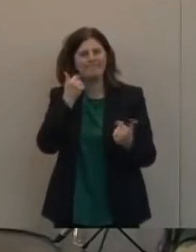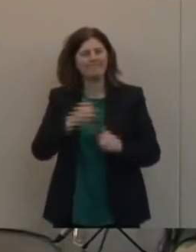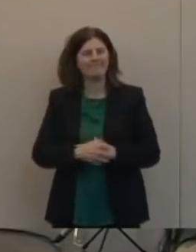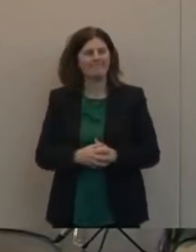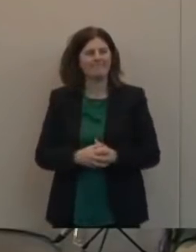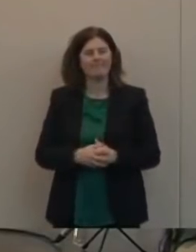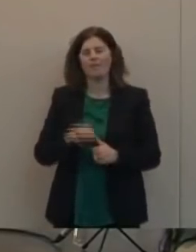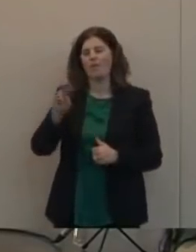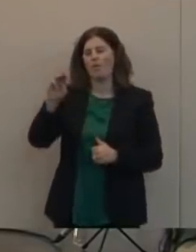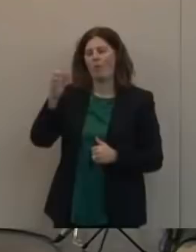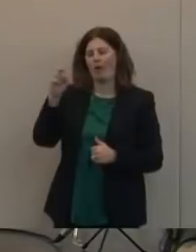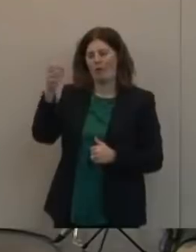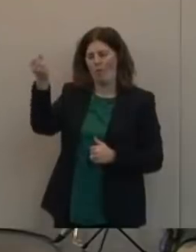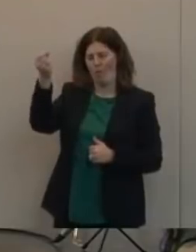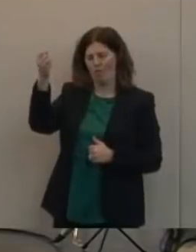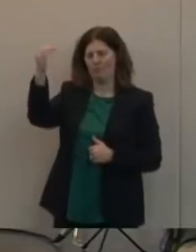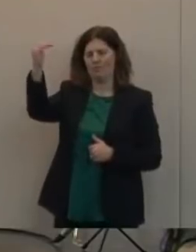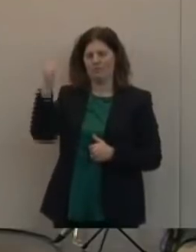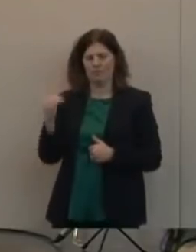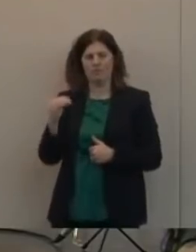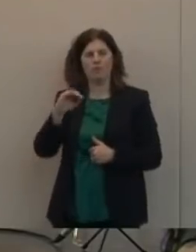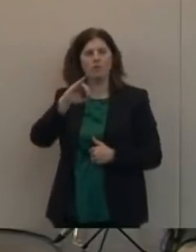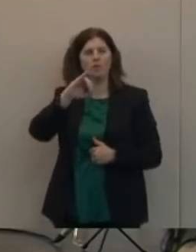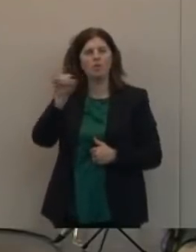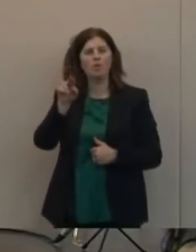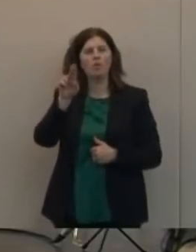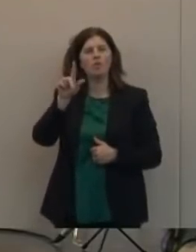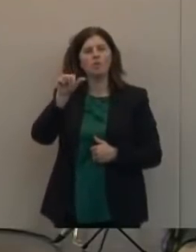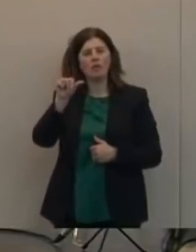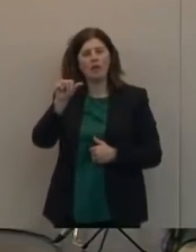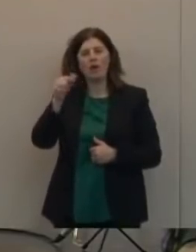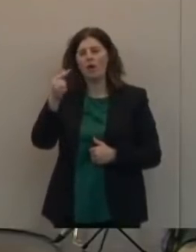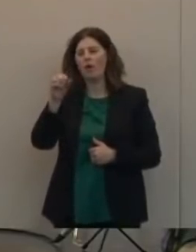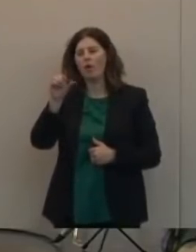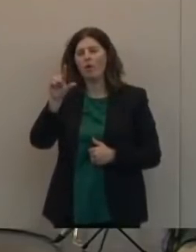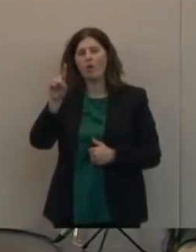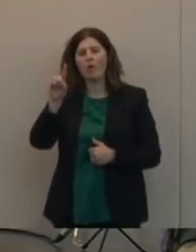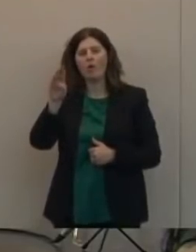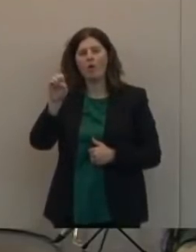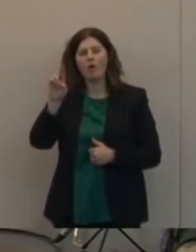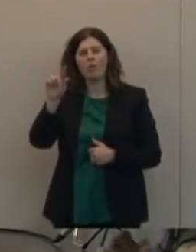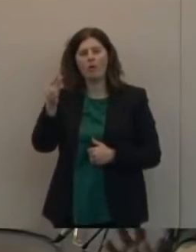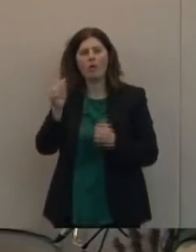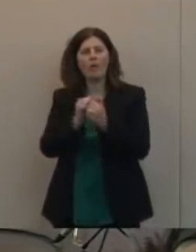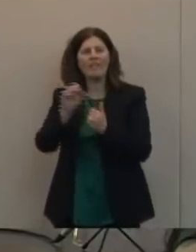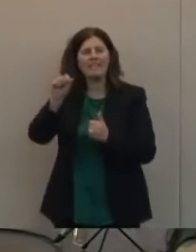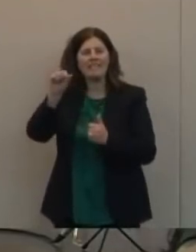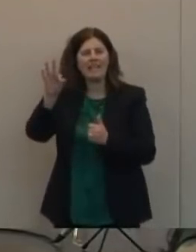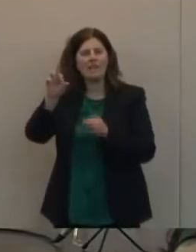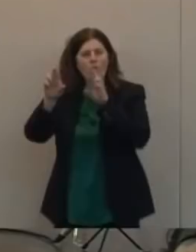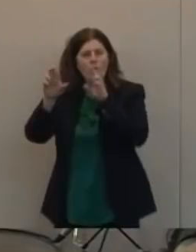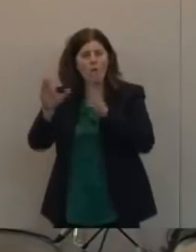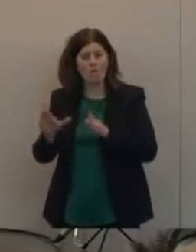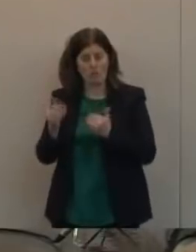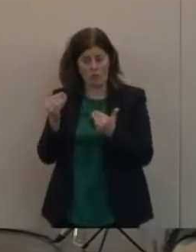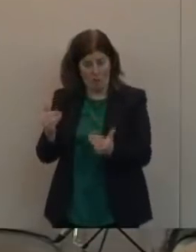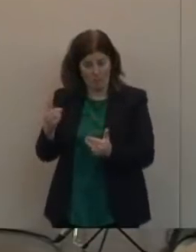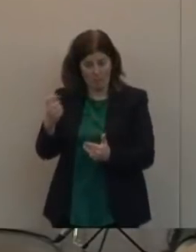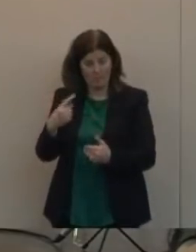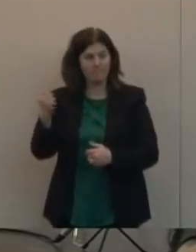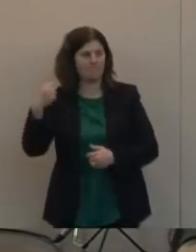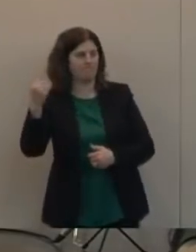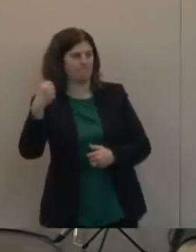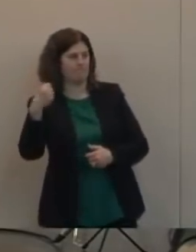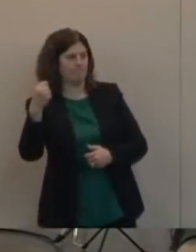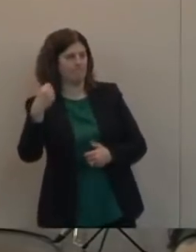Morgan, I'm going to come back to you. I'm going to go to Julia Goldberg with the Santa Fe Reporter. Julia, you're unmuted. Do we have you? Yes, you